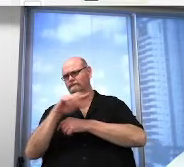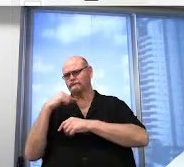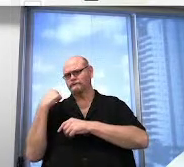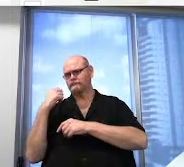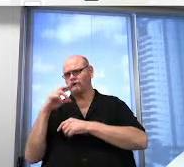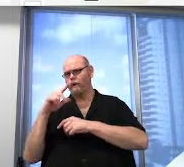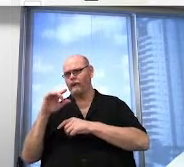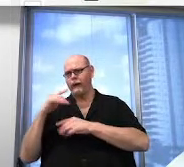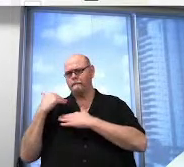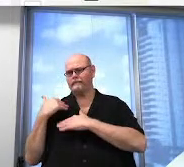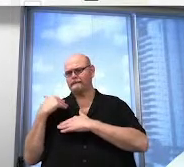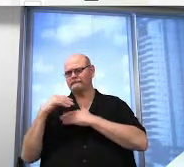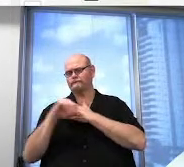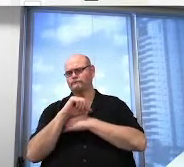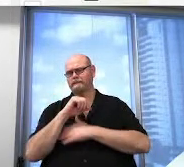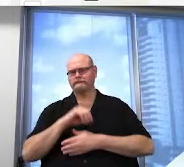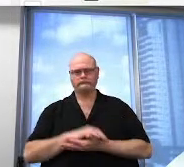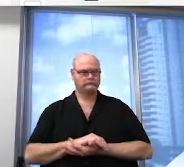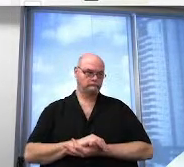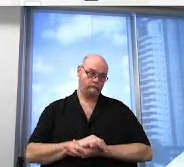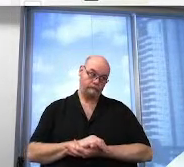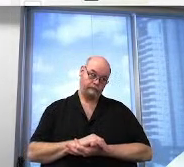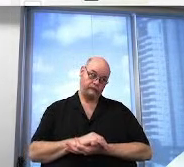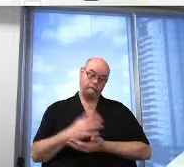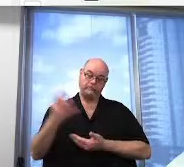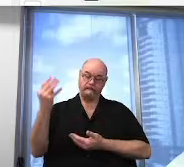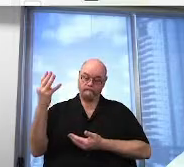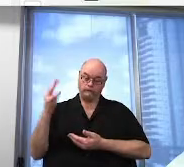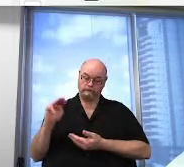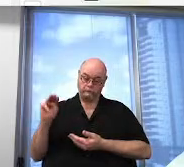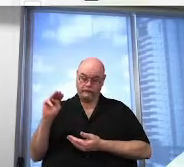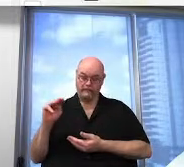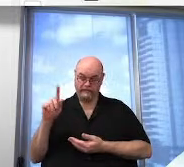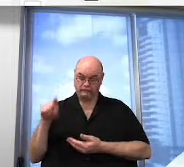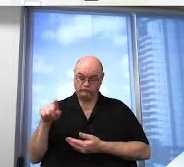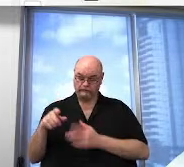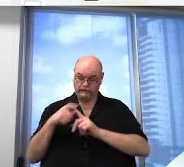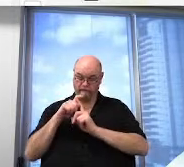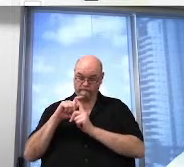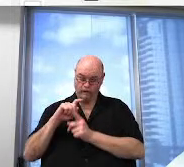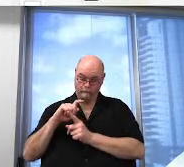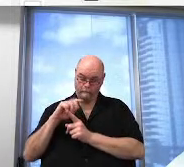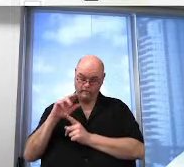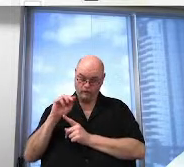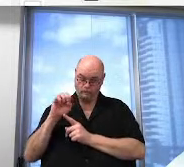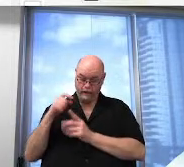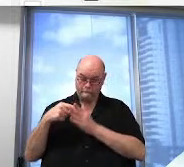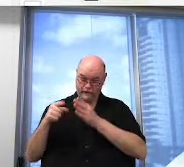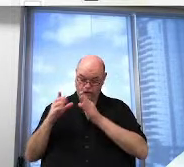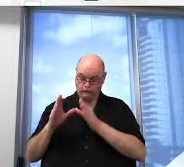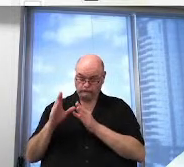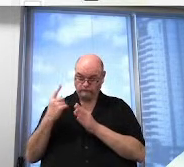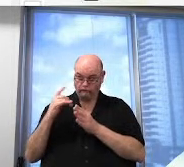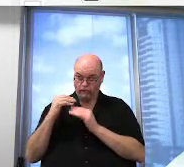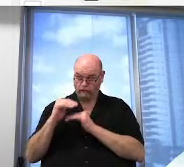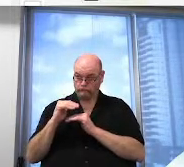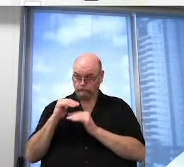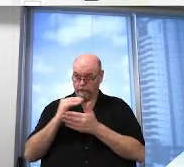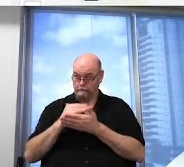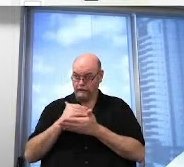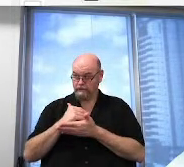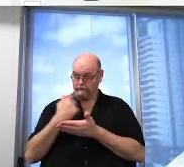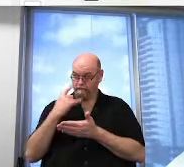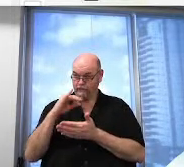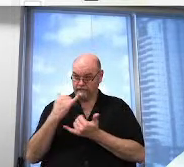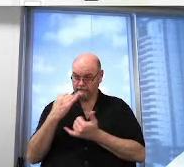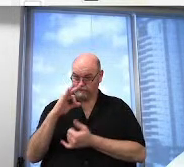So that's why we're balancing this with the FEMA funds. Okay, but the 14 million, that's what you need from the ratepayers in the constrained budget. For this